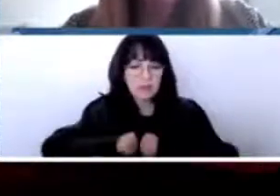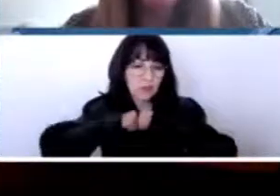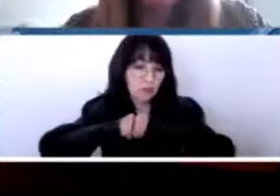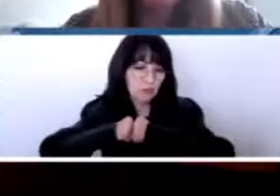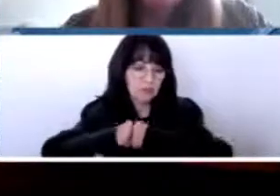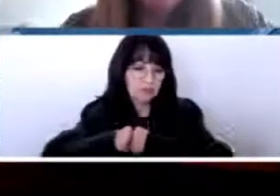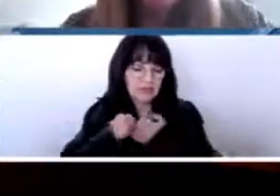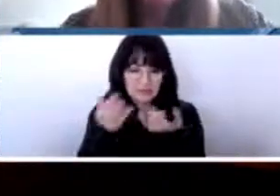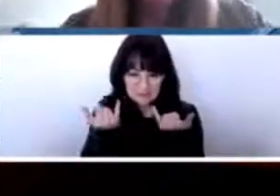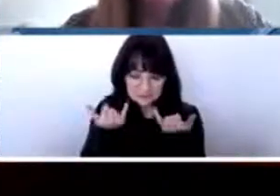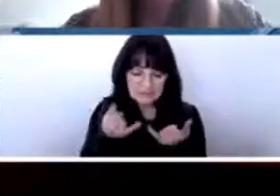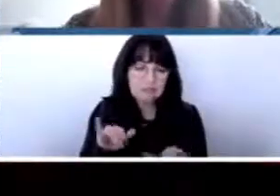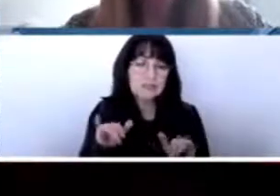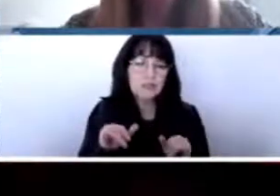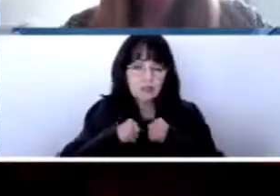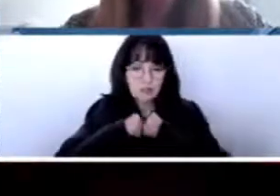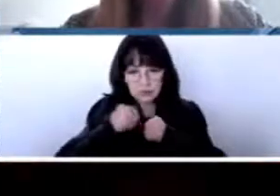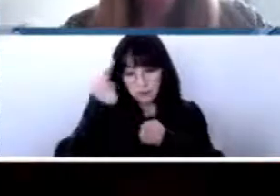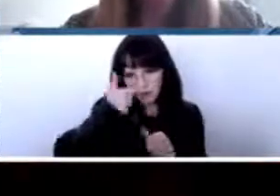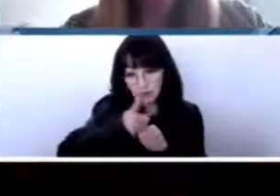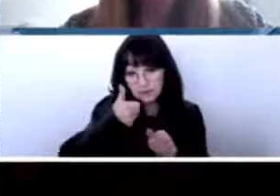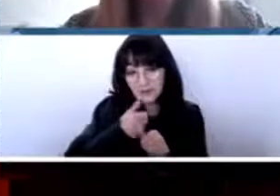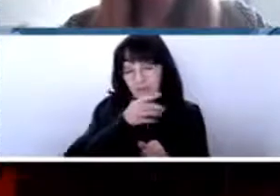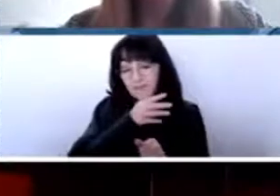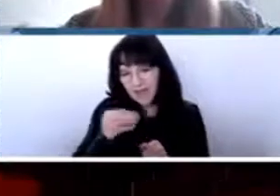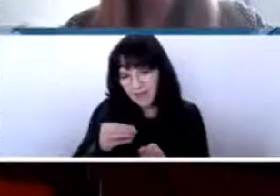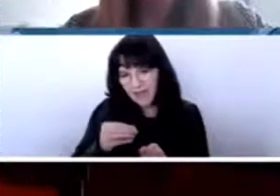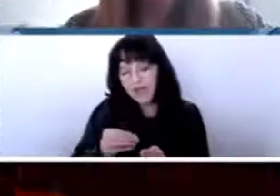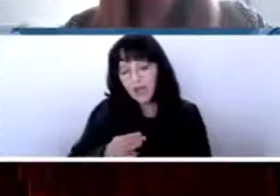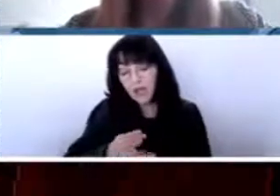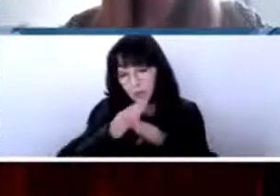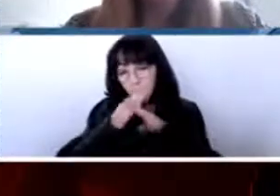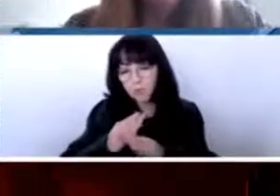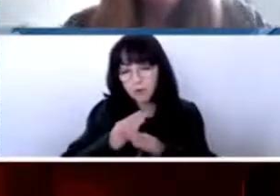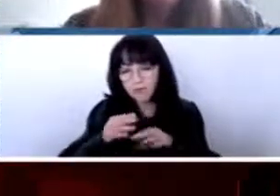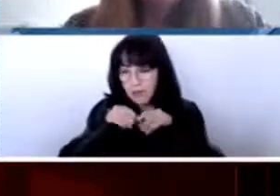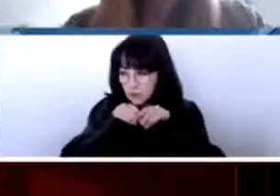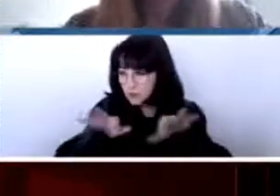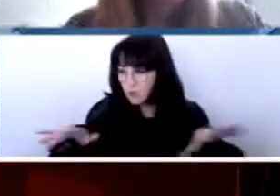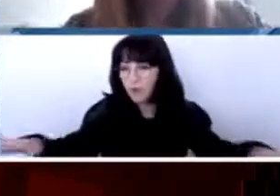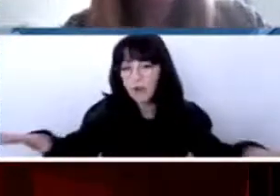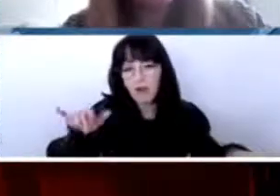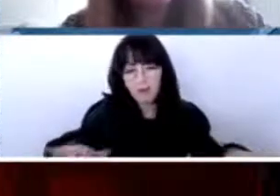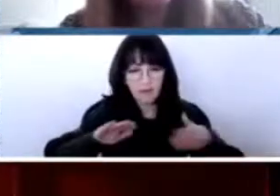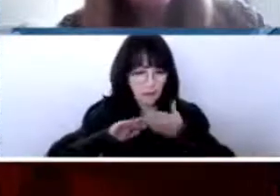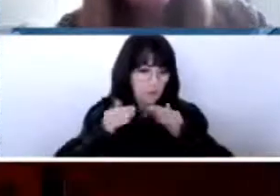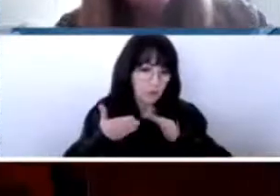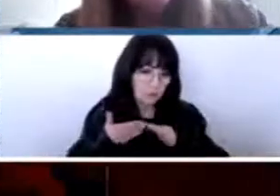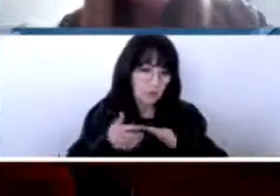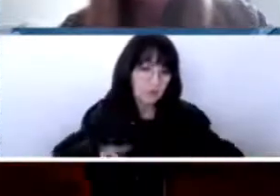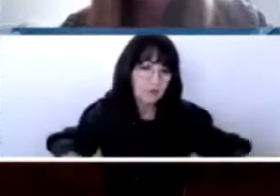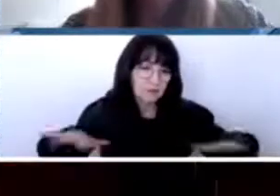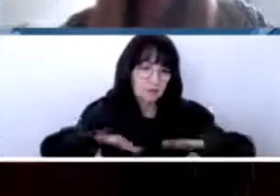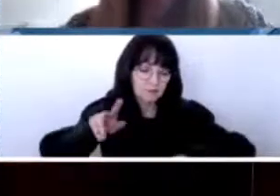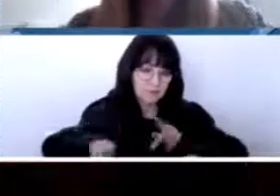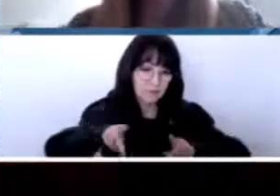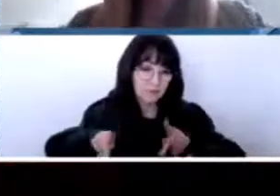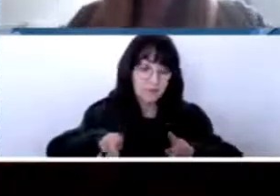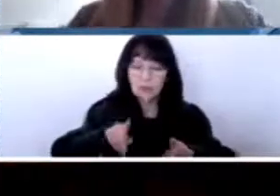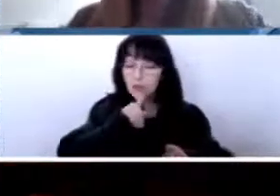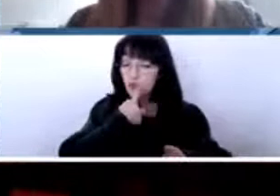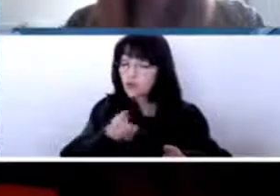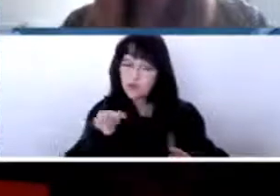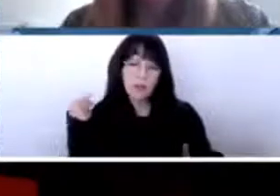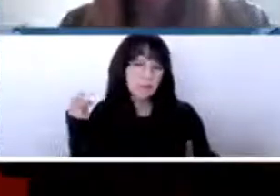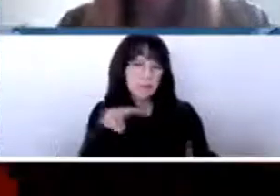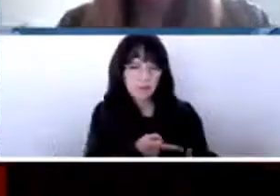for yourself and helps prevent spread in the community. So I guess bottom line is that